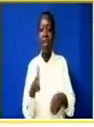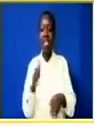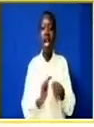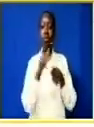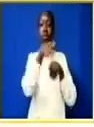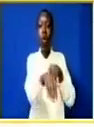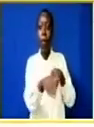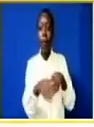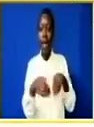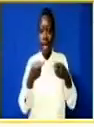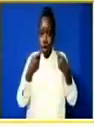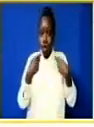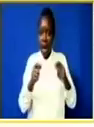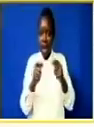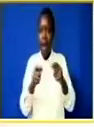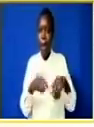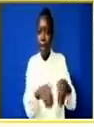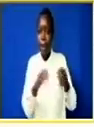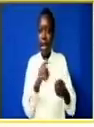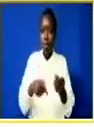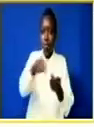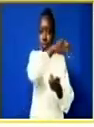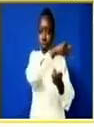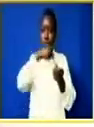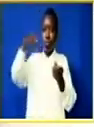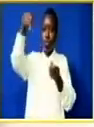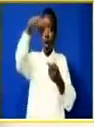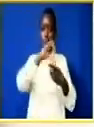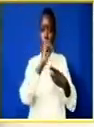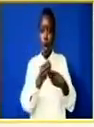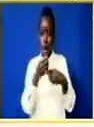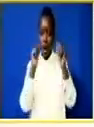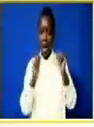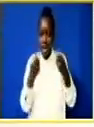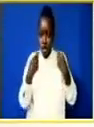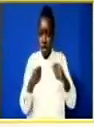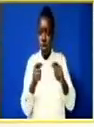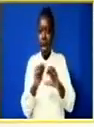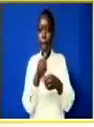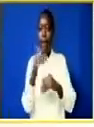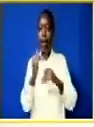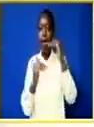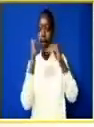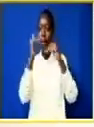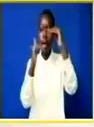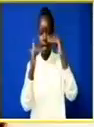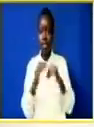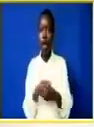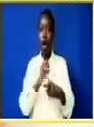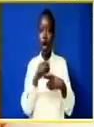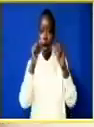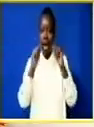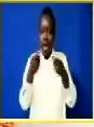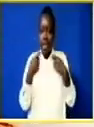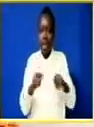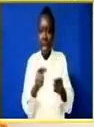practice contour farming or? Terraces. Or terraces. Yes. And in your terrace, do strip farming or crop rotation. Crop